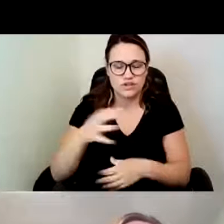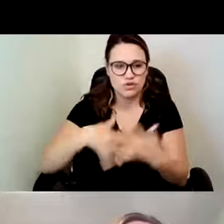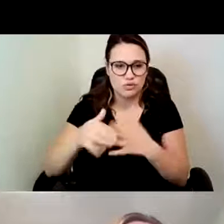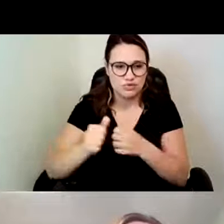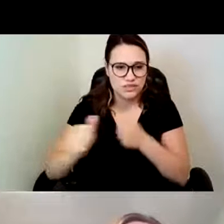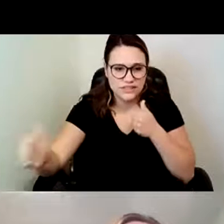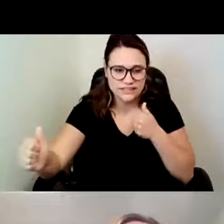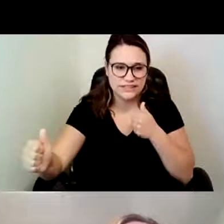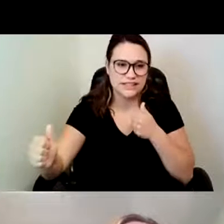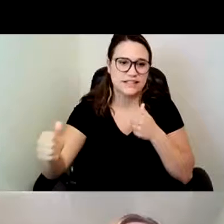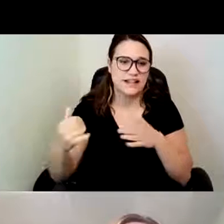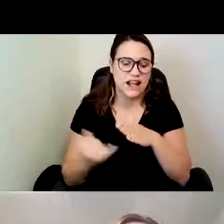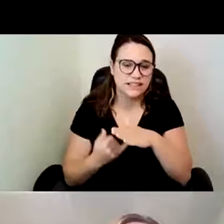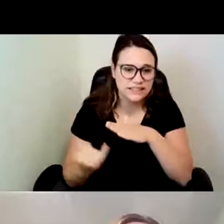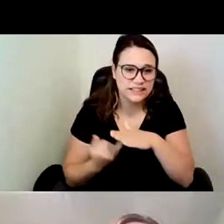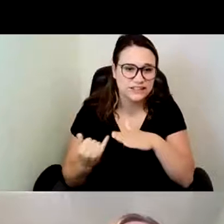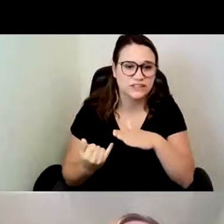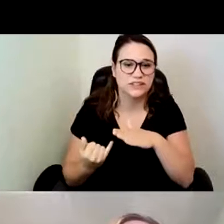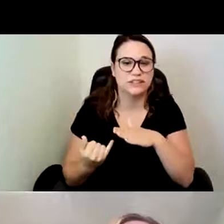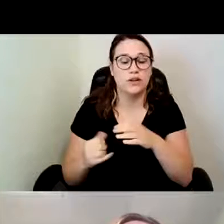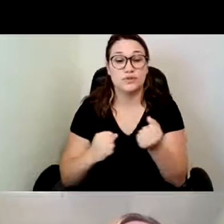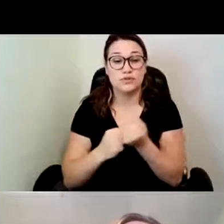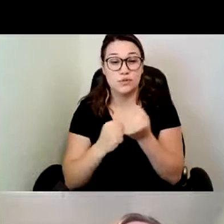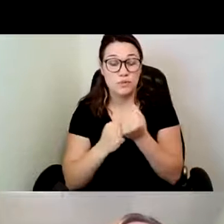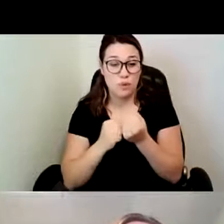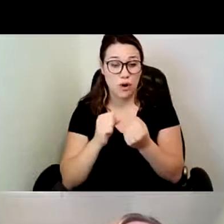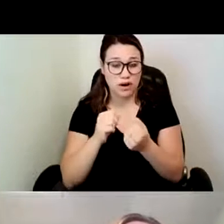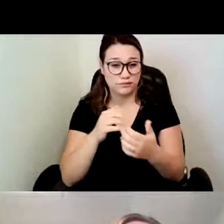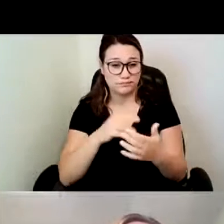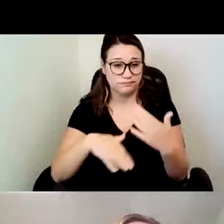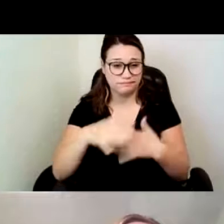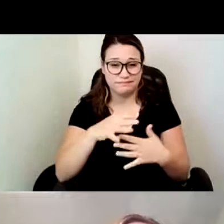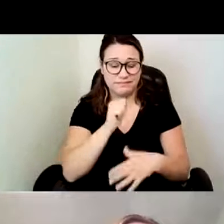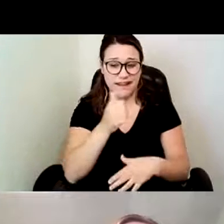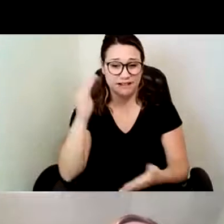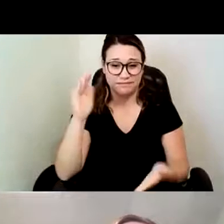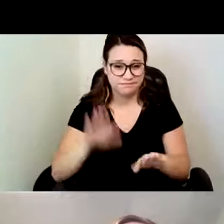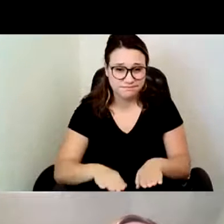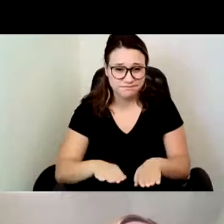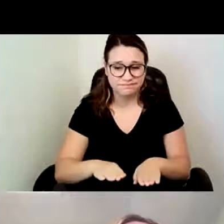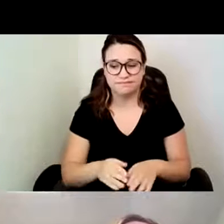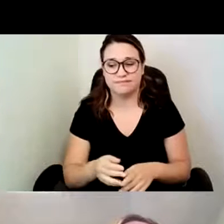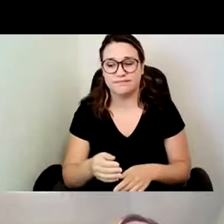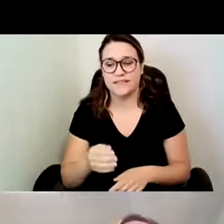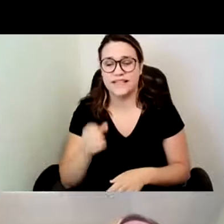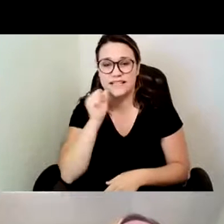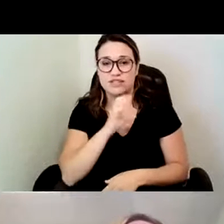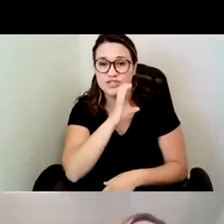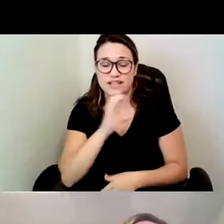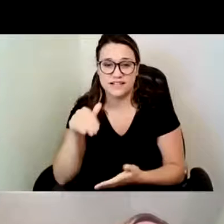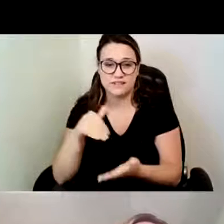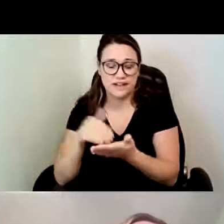Support networks such as places of worship, senior programs closed down. Medical care went